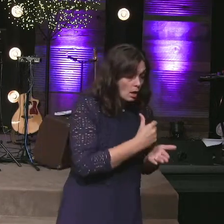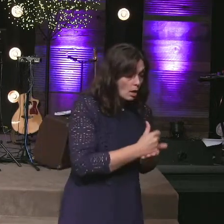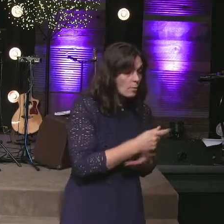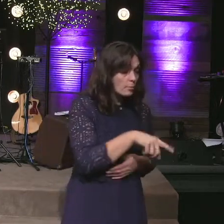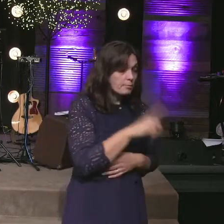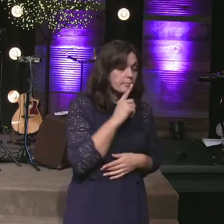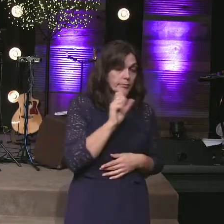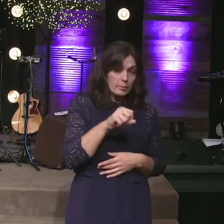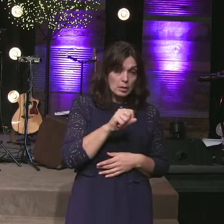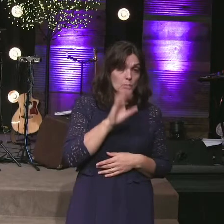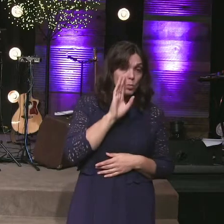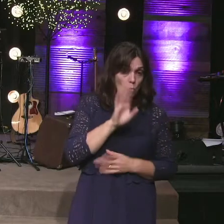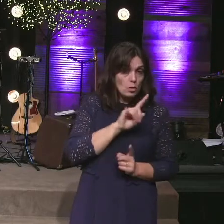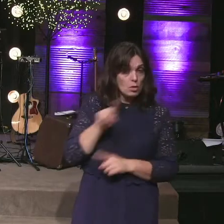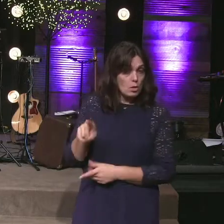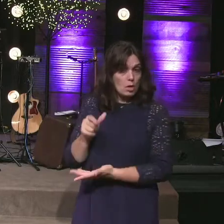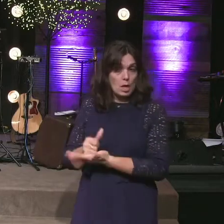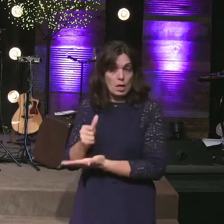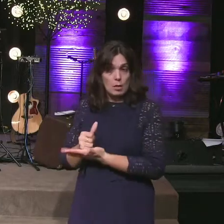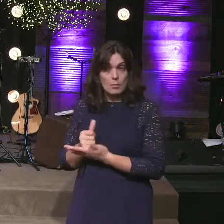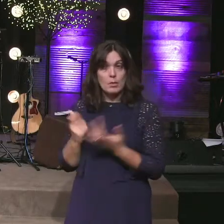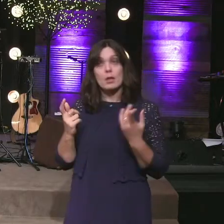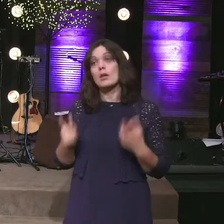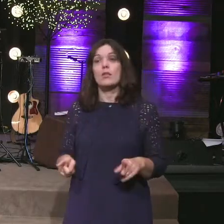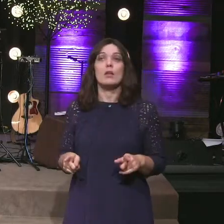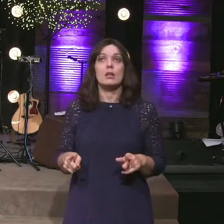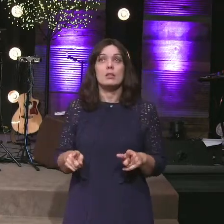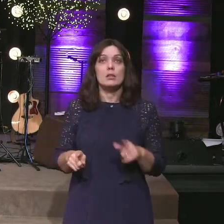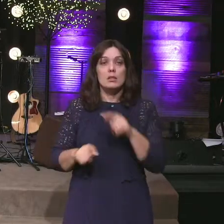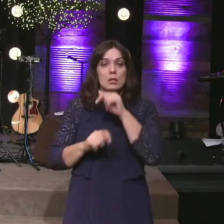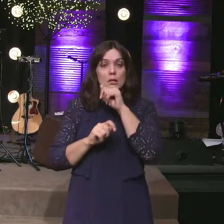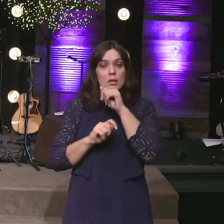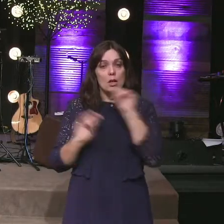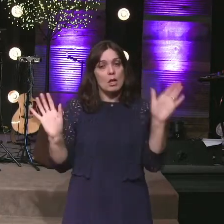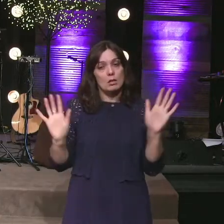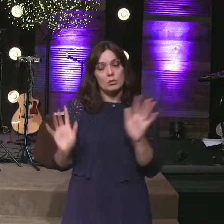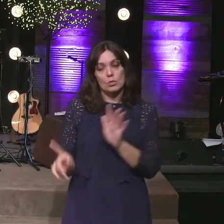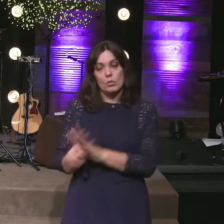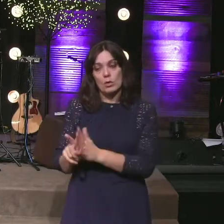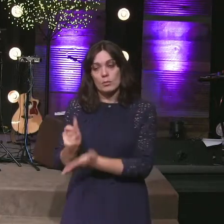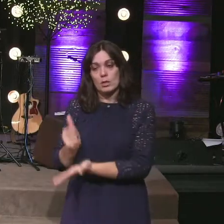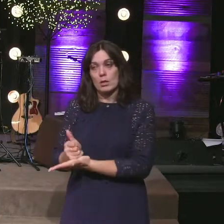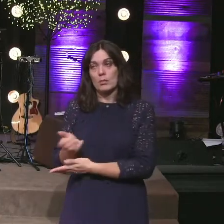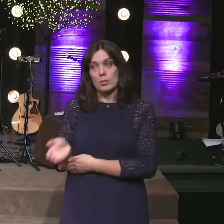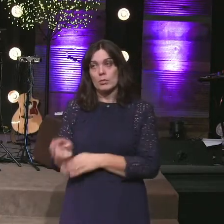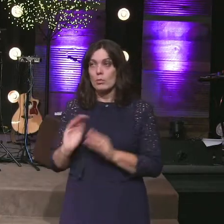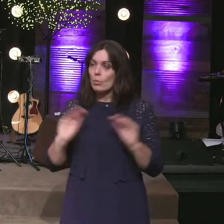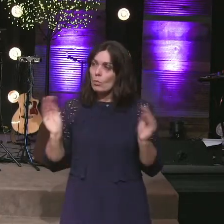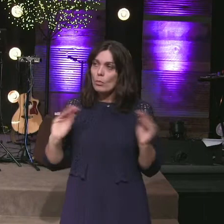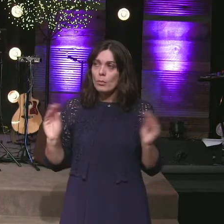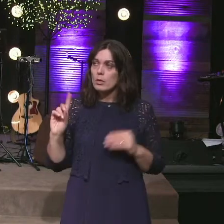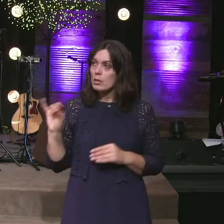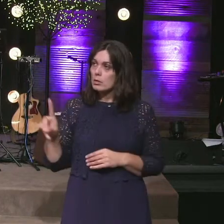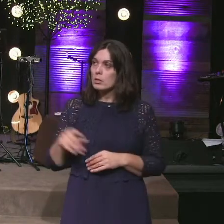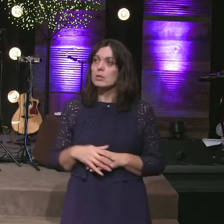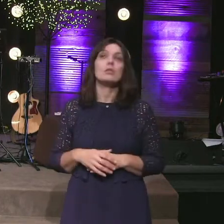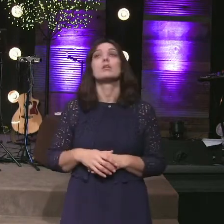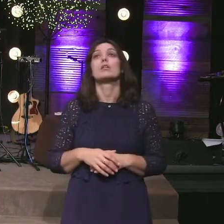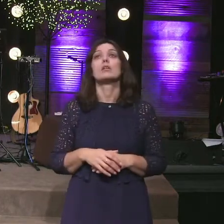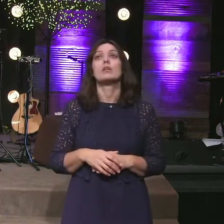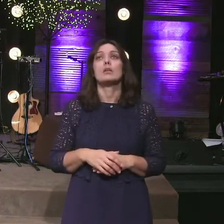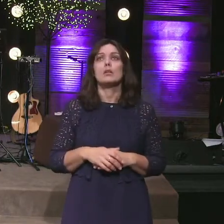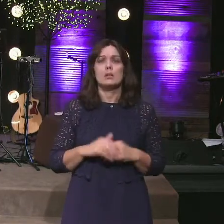help. And then nobody showed up. Nobody. How does